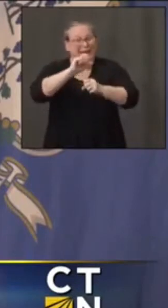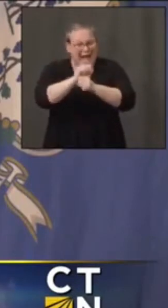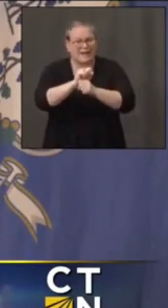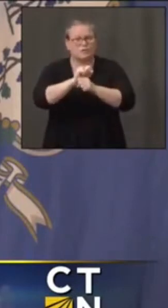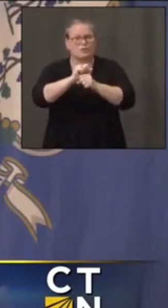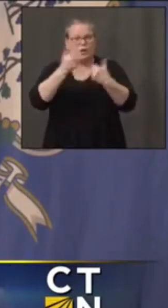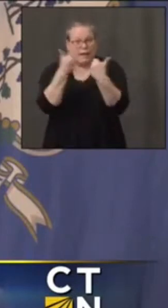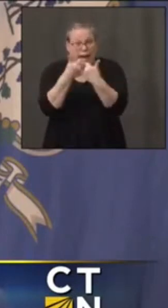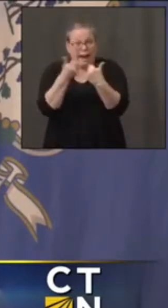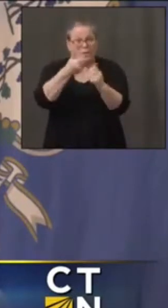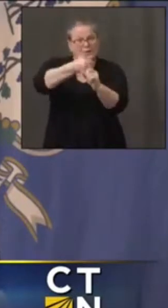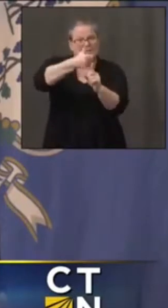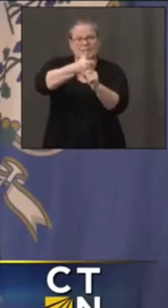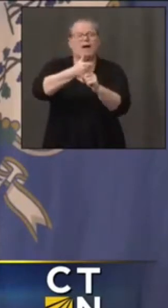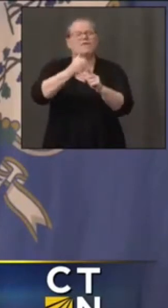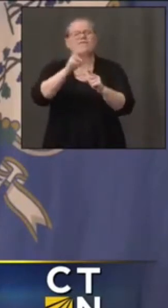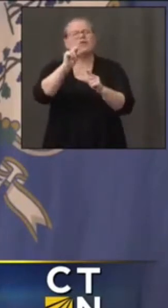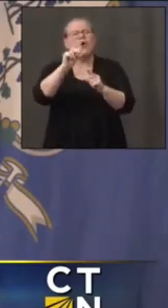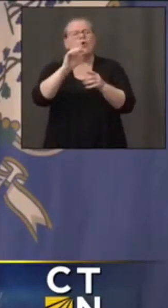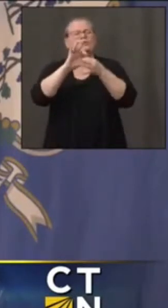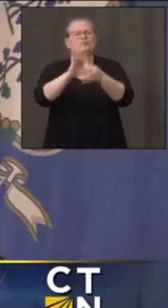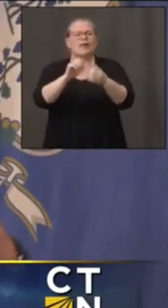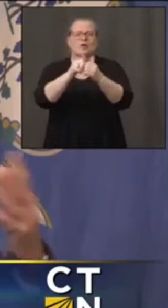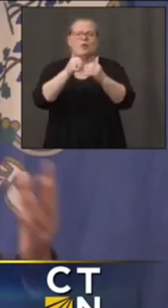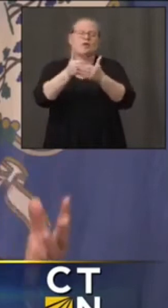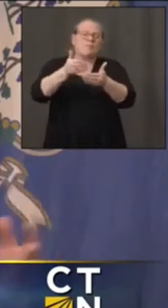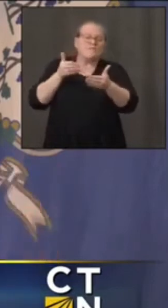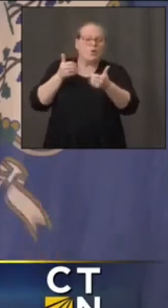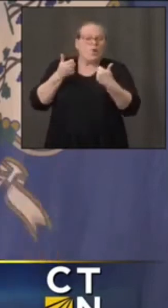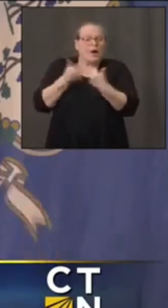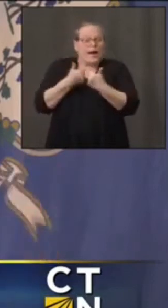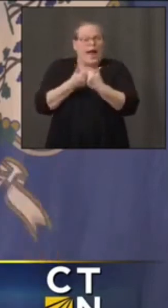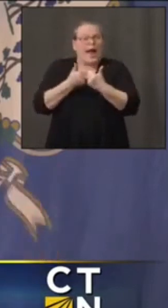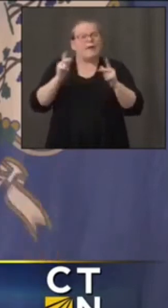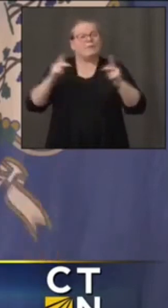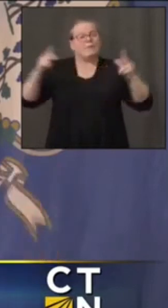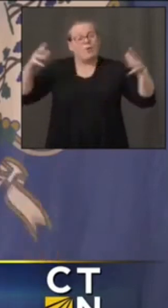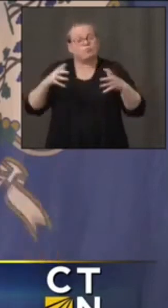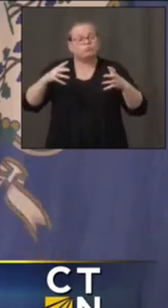all that happens before the game and after the game, especially when it comes to